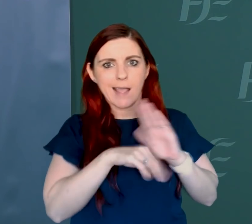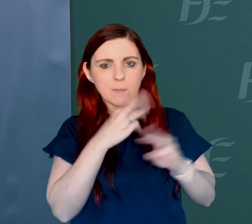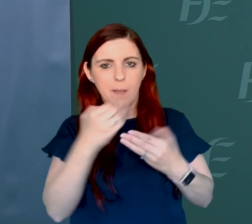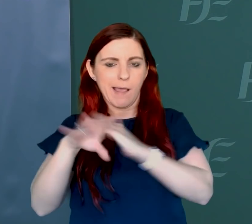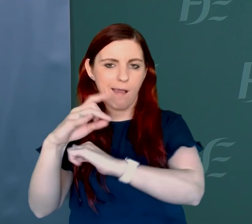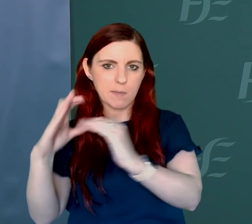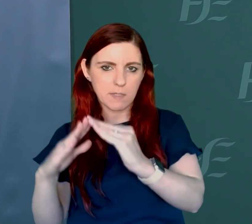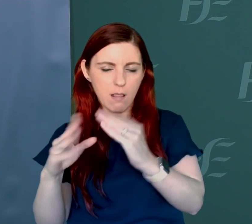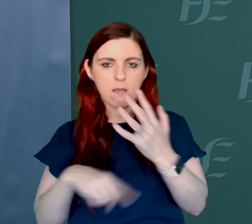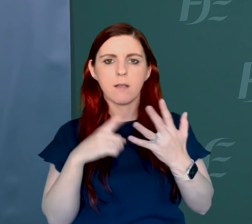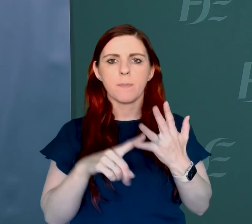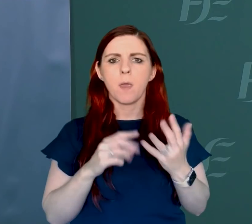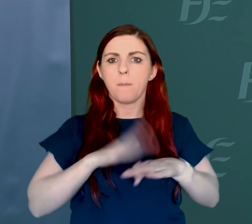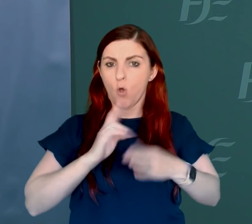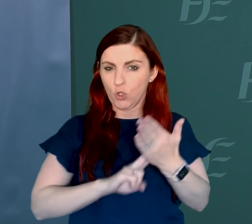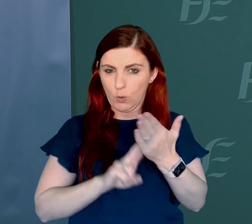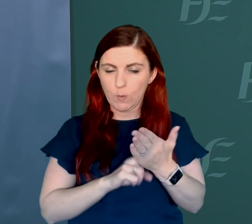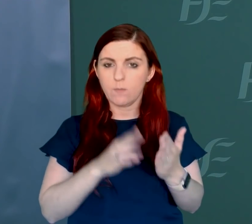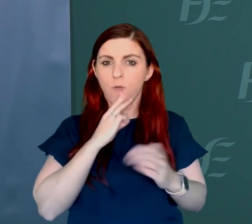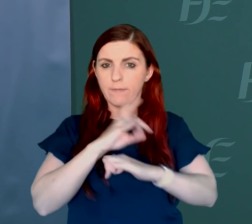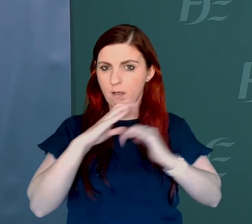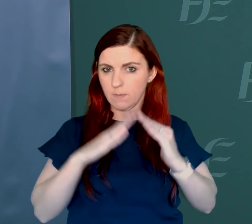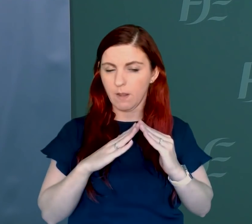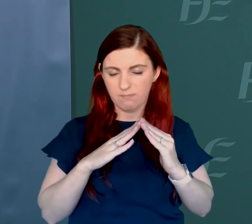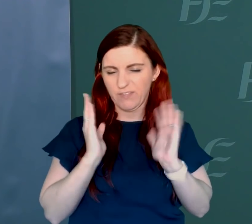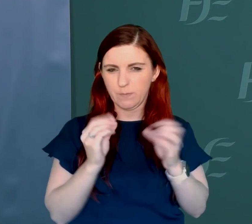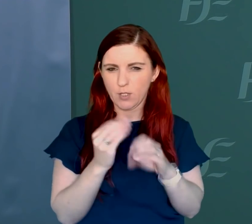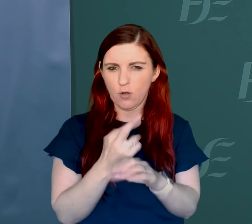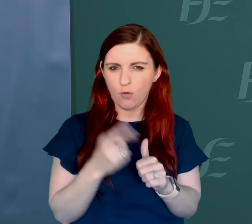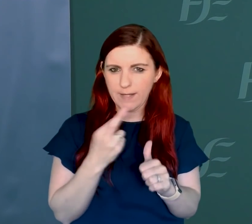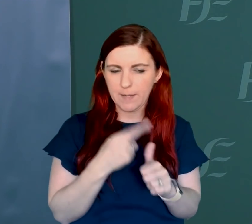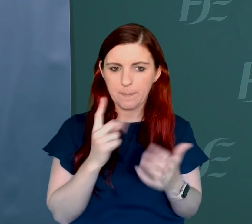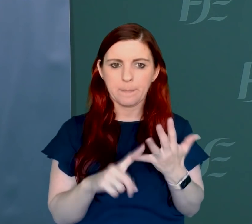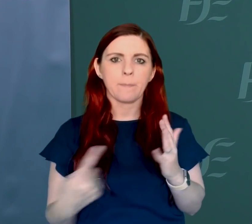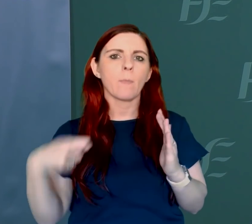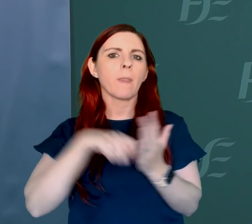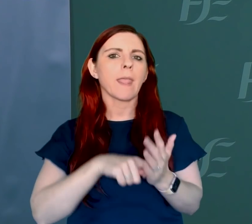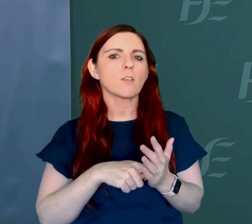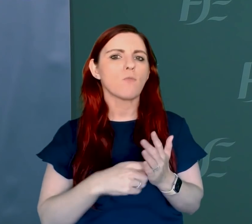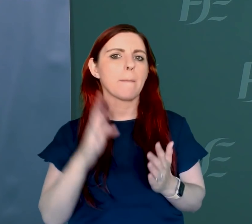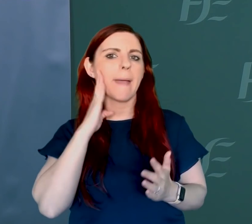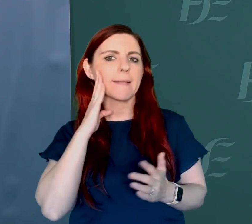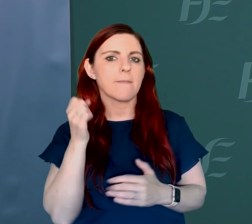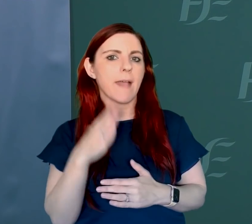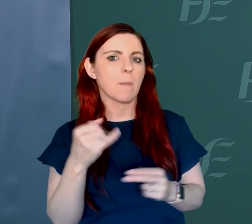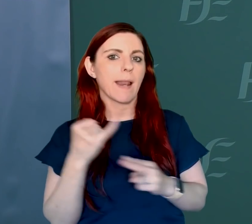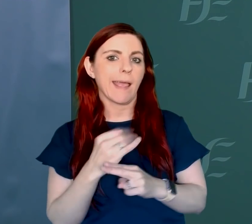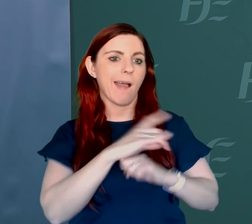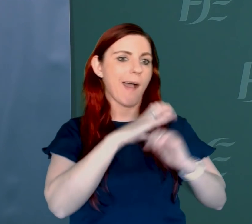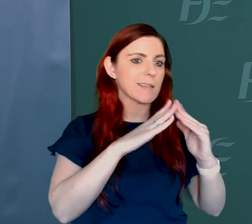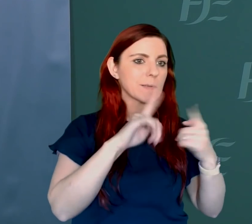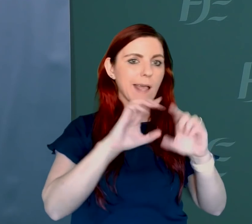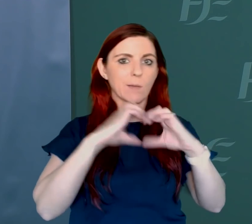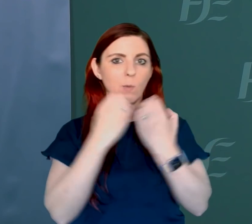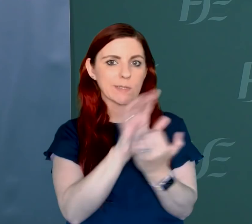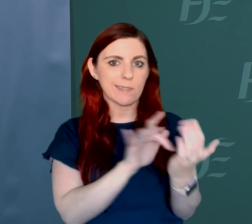Enhanced use of the private hospital capacity, as I just outlined there. Extra bed capacity, both in our acute and community step-down beds